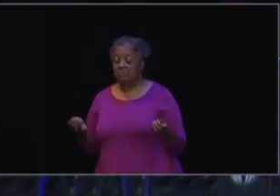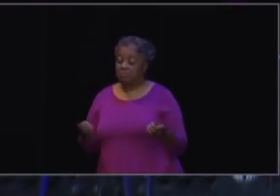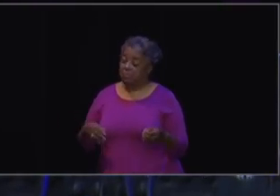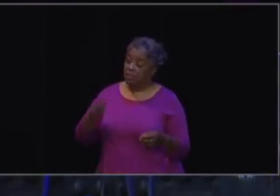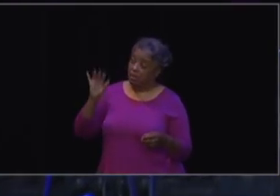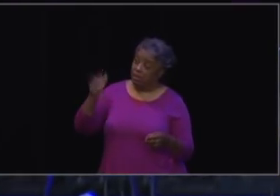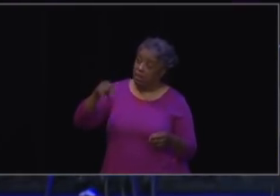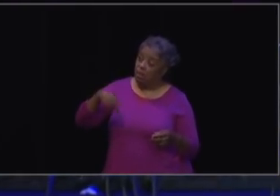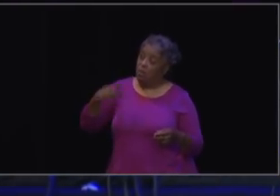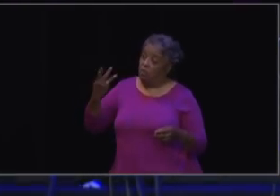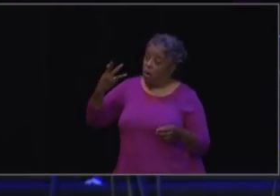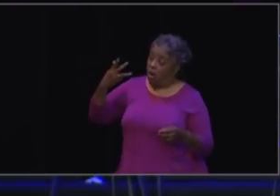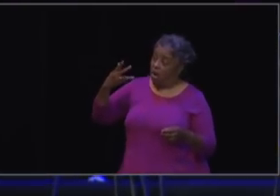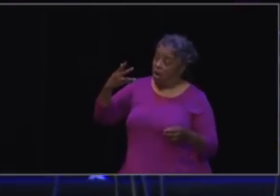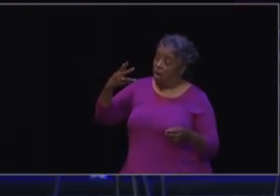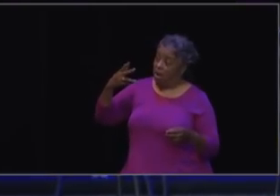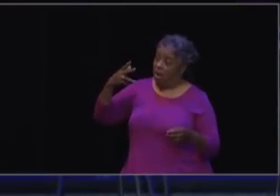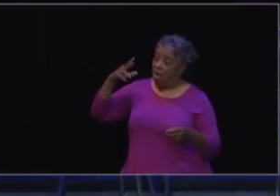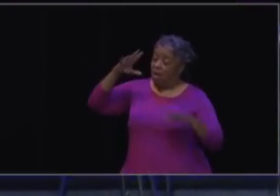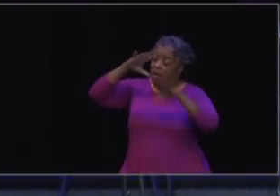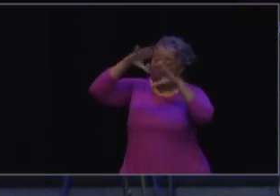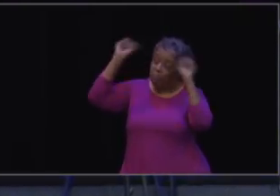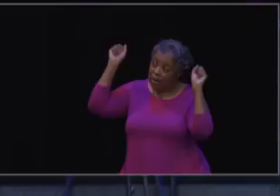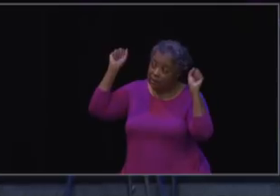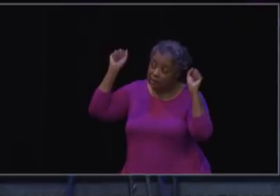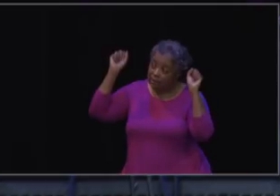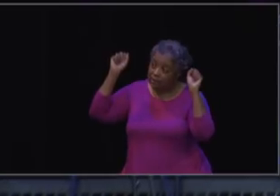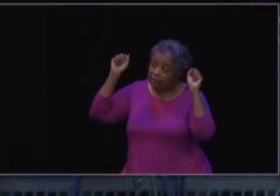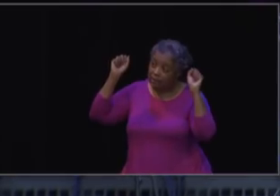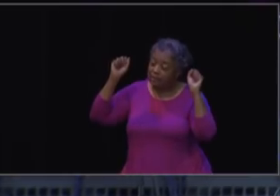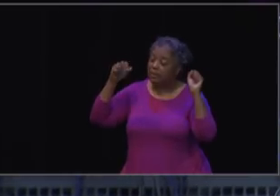Racist white presidents are old news too.